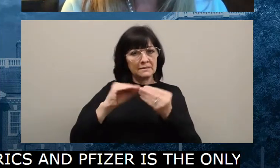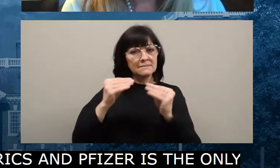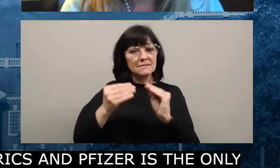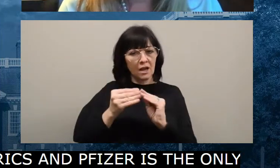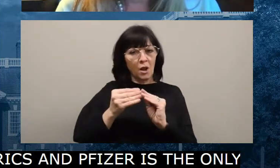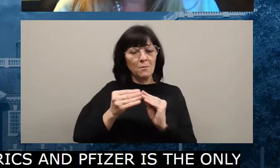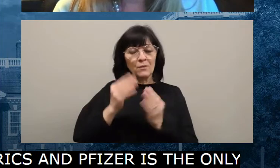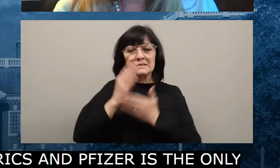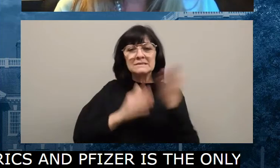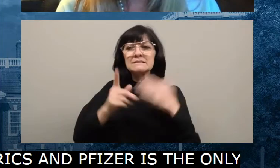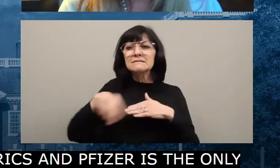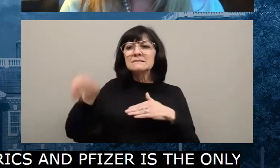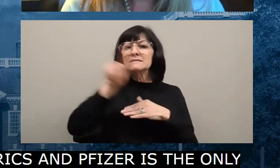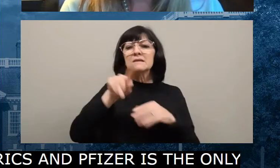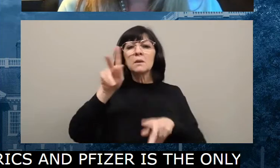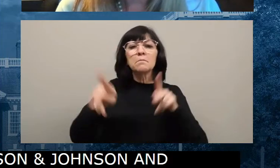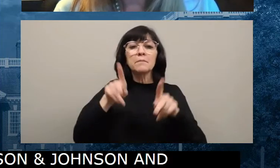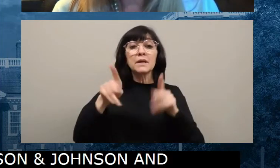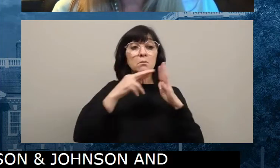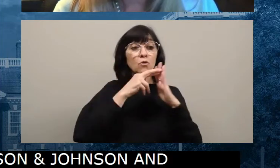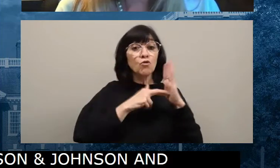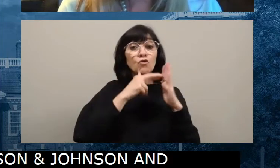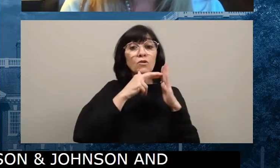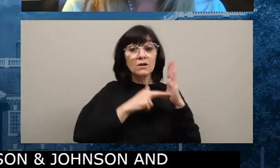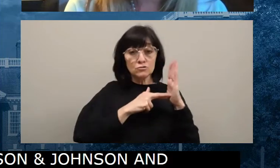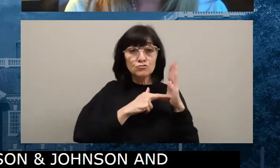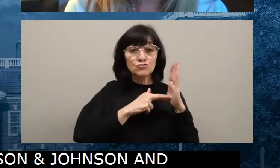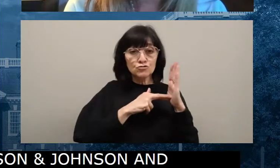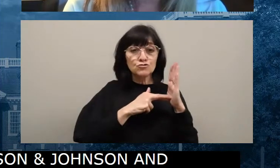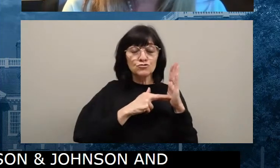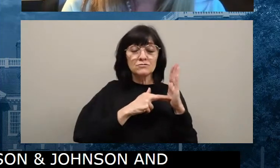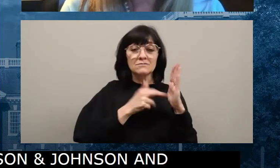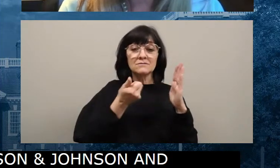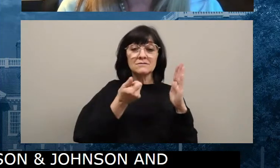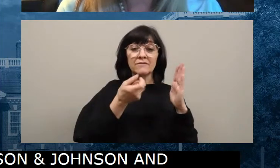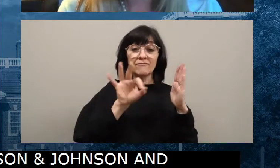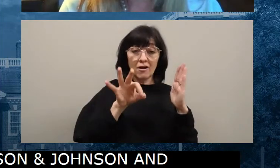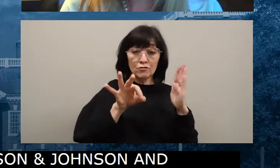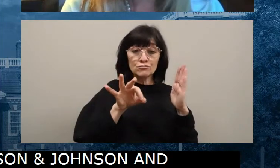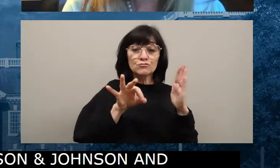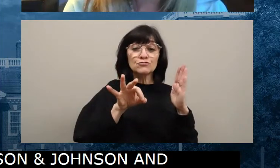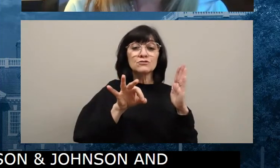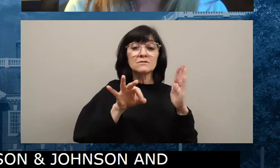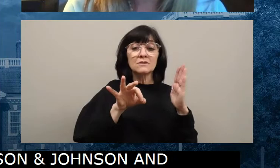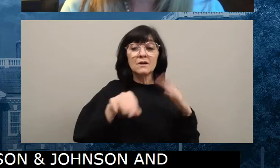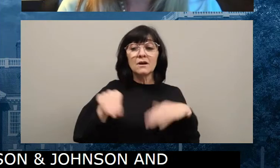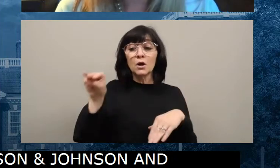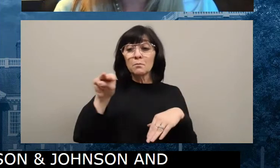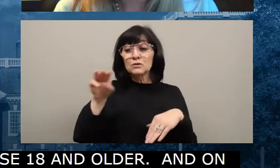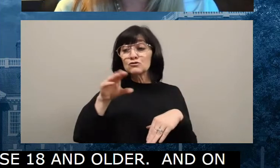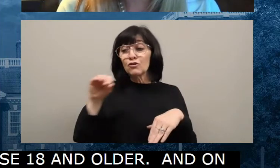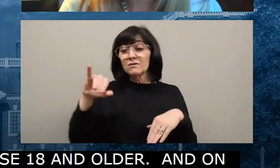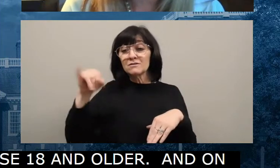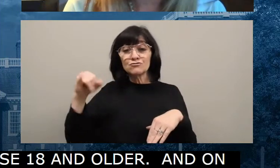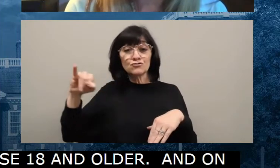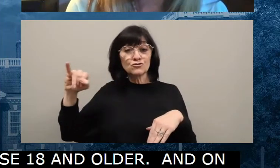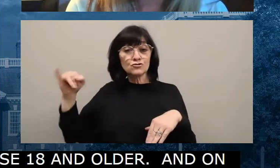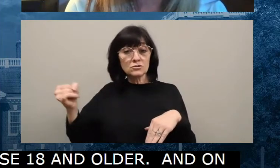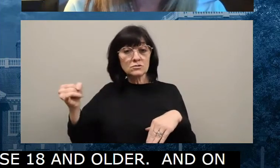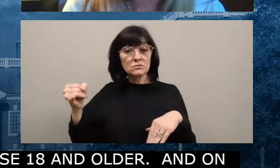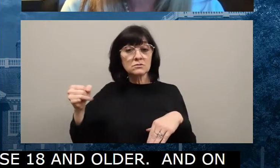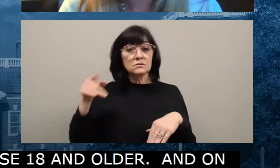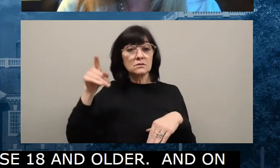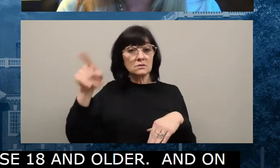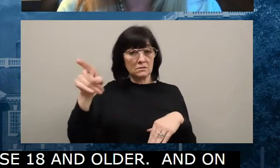lists, even though it says for Pfizer and Johnson & Johnson, or I'm sorry, for Moderna and Johnson & Johnson that you must